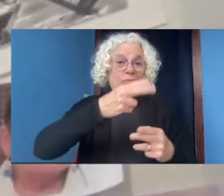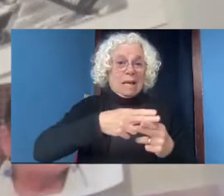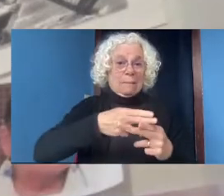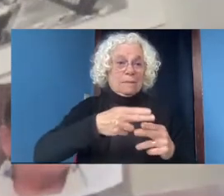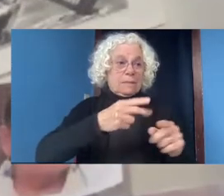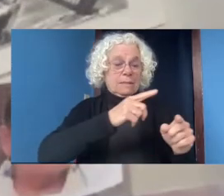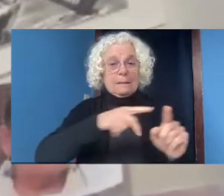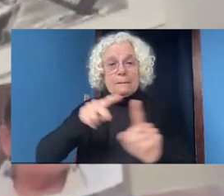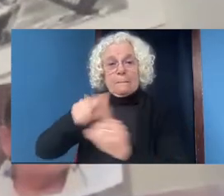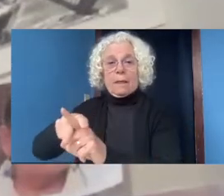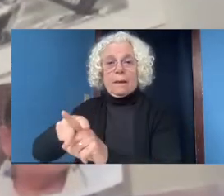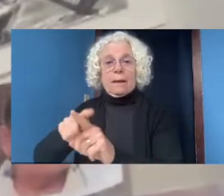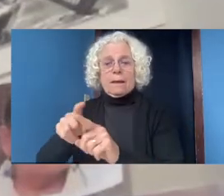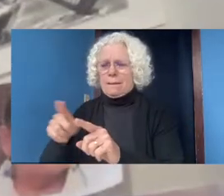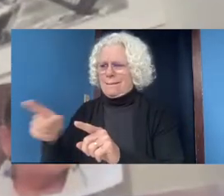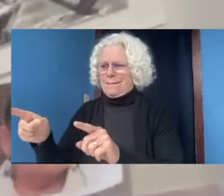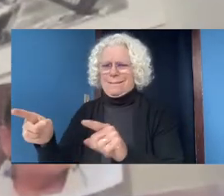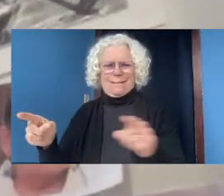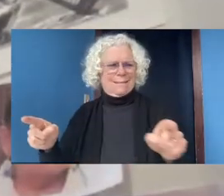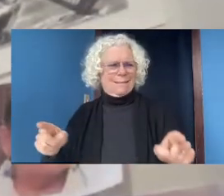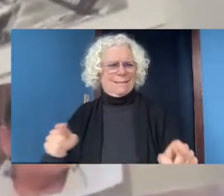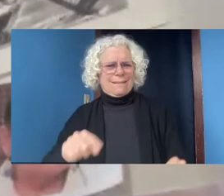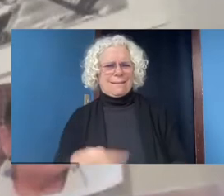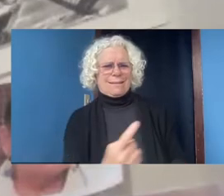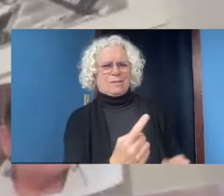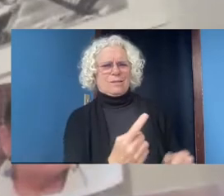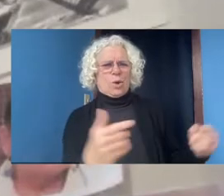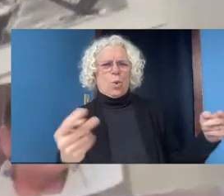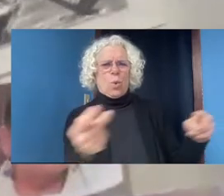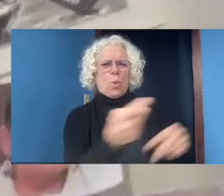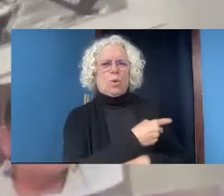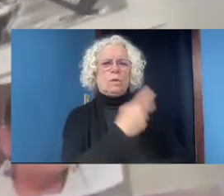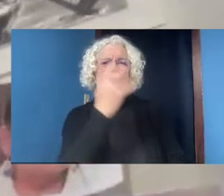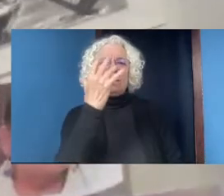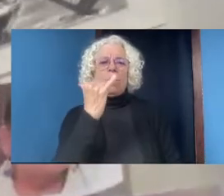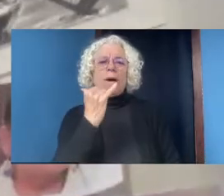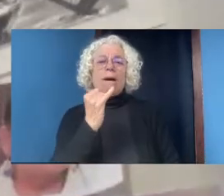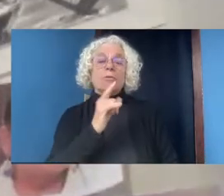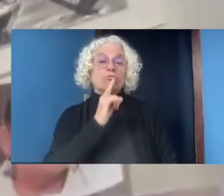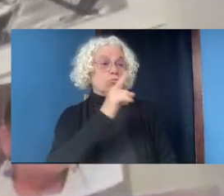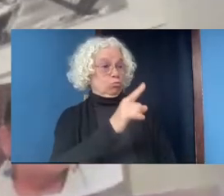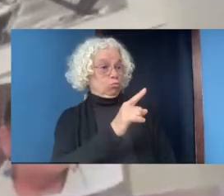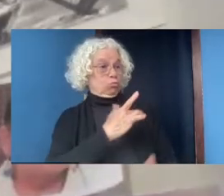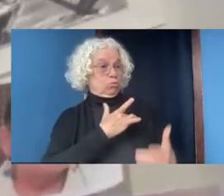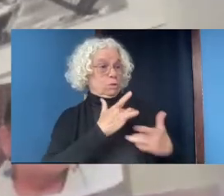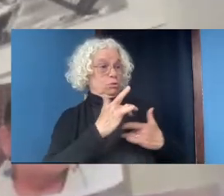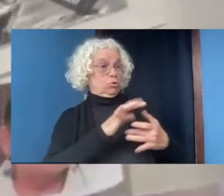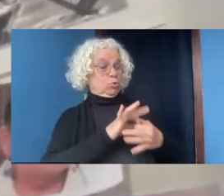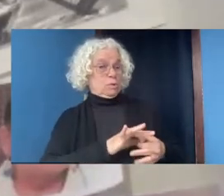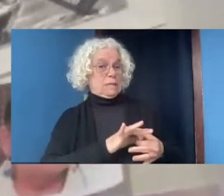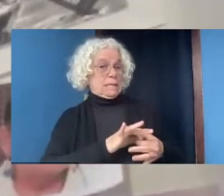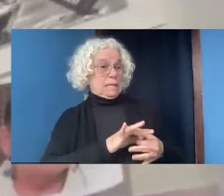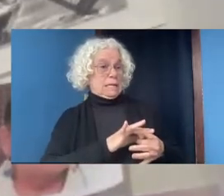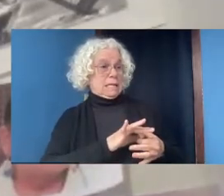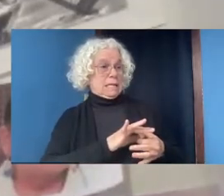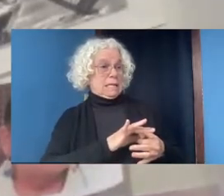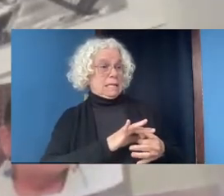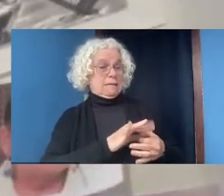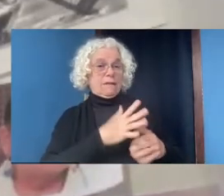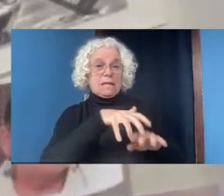the lack of attention that is given to real Indian concerns. The words